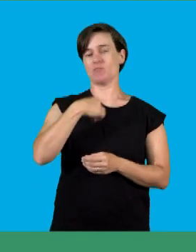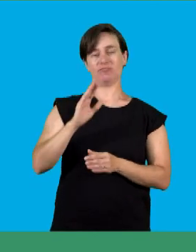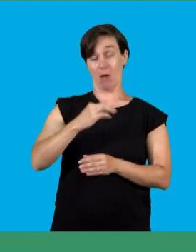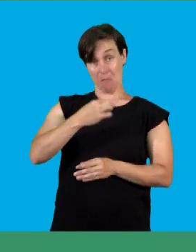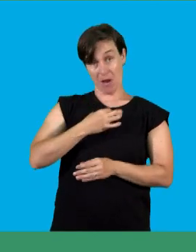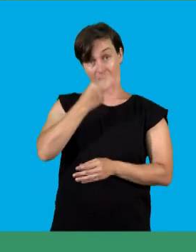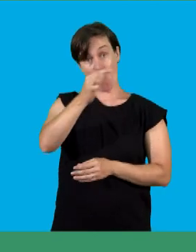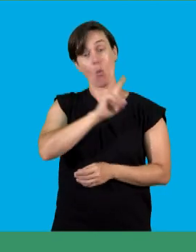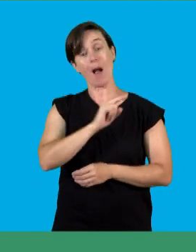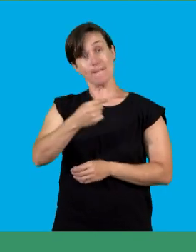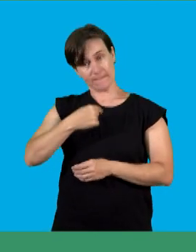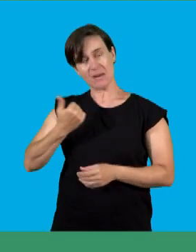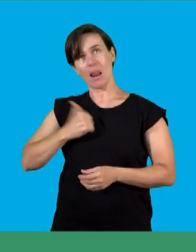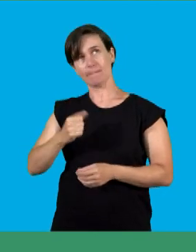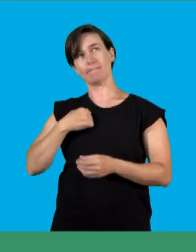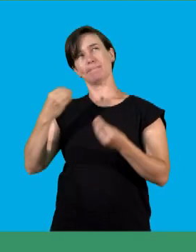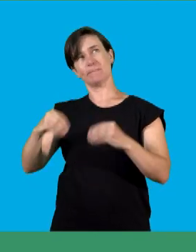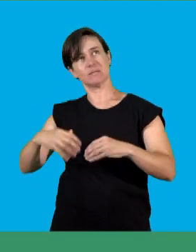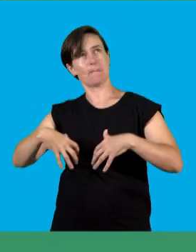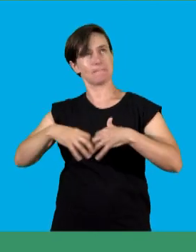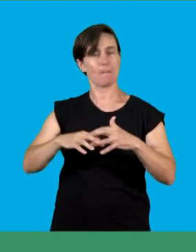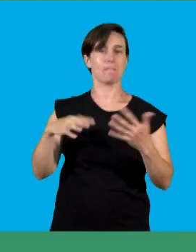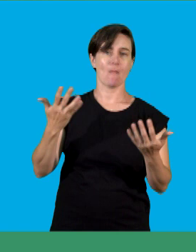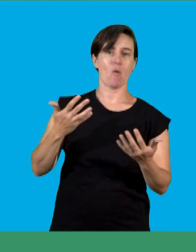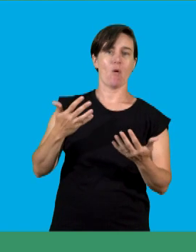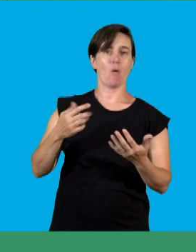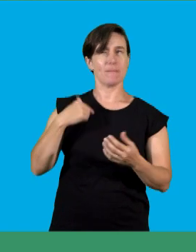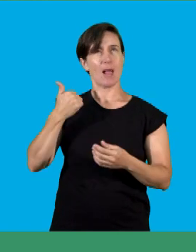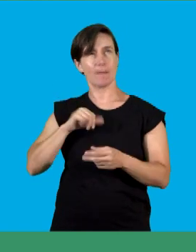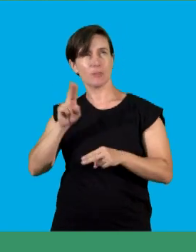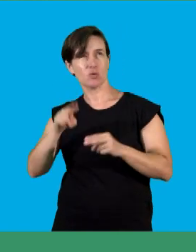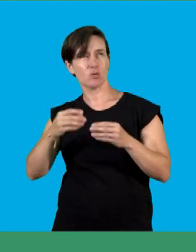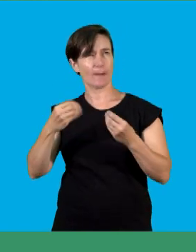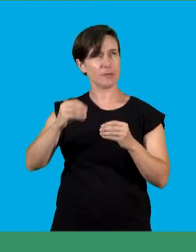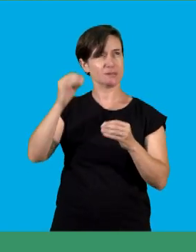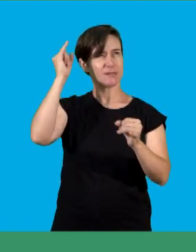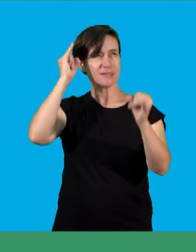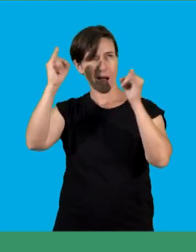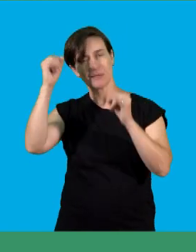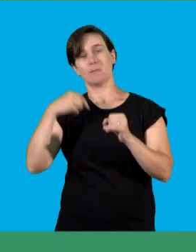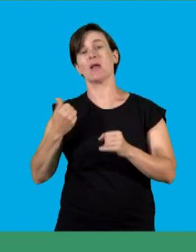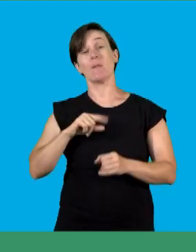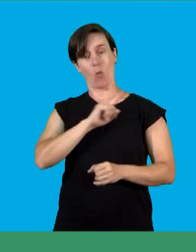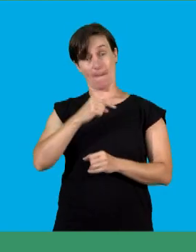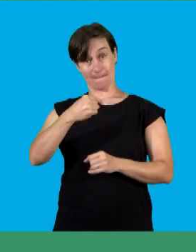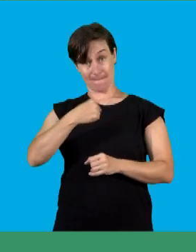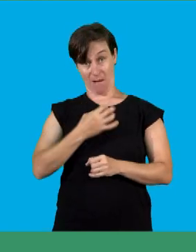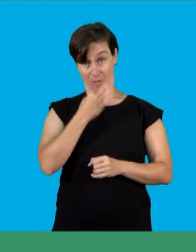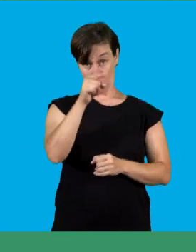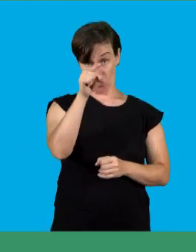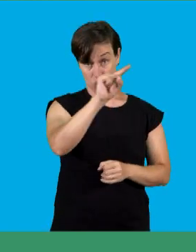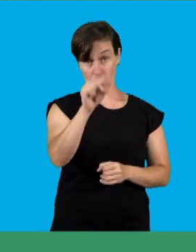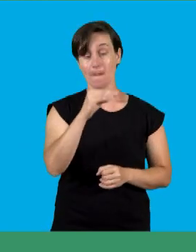wants to sell or who's coming up with this business idea. I hope you've got that in mind. I am the